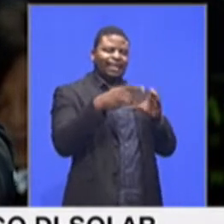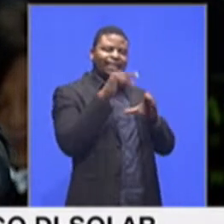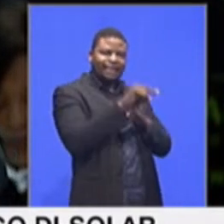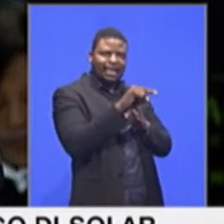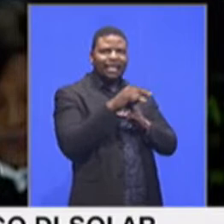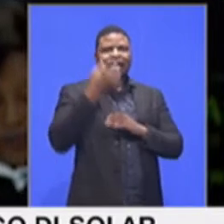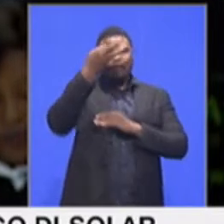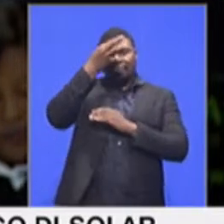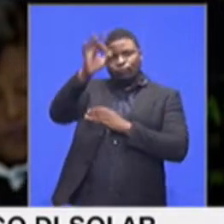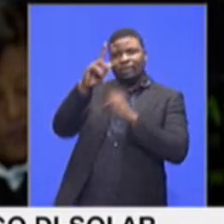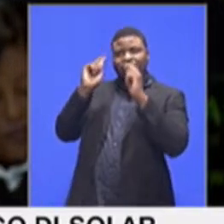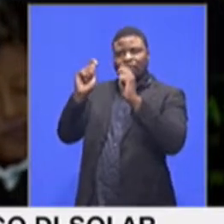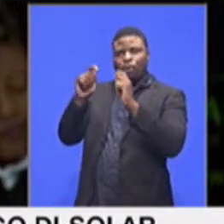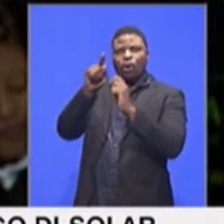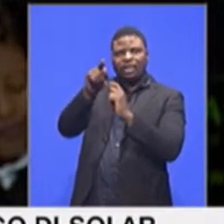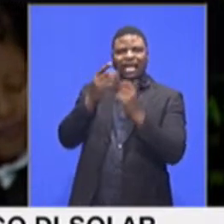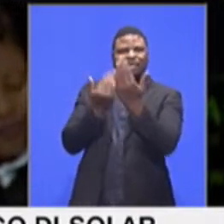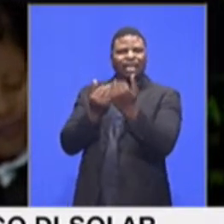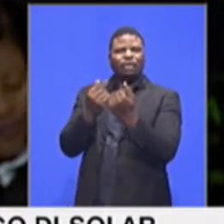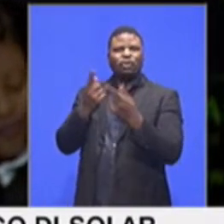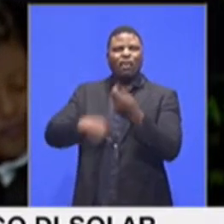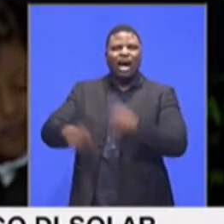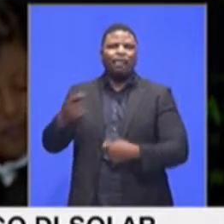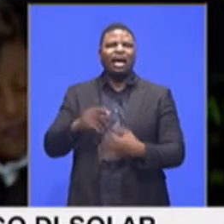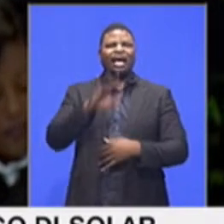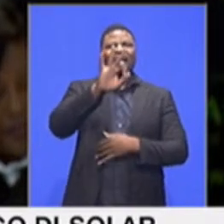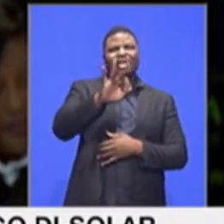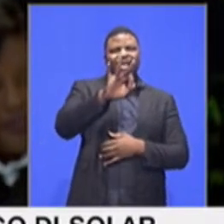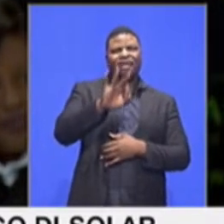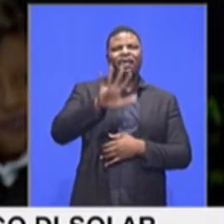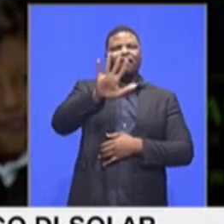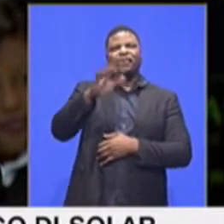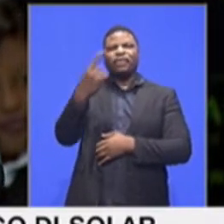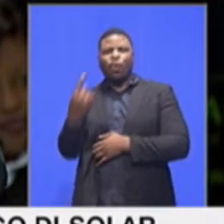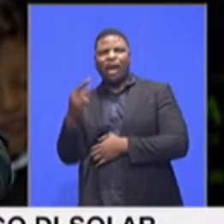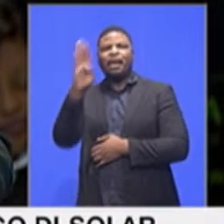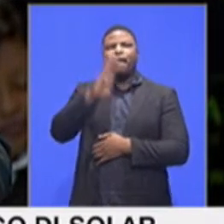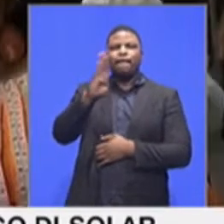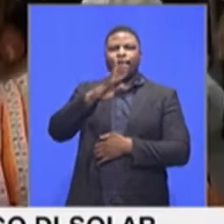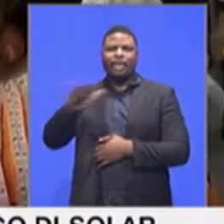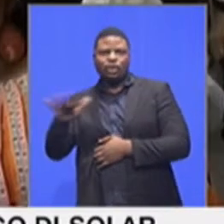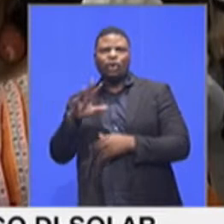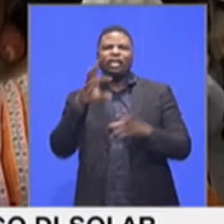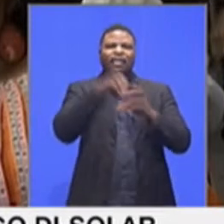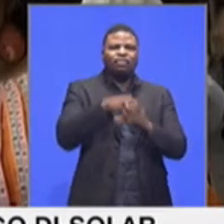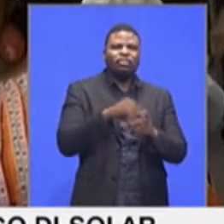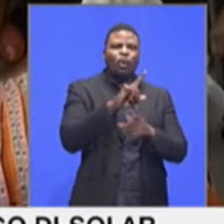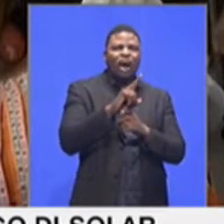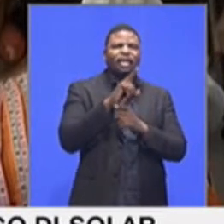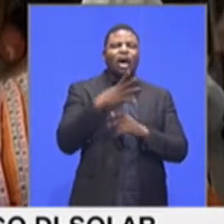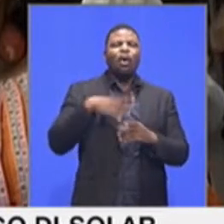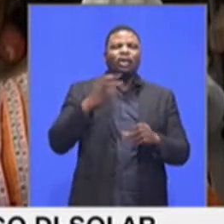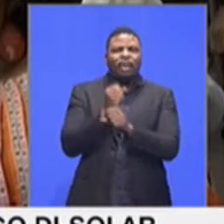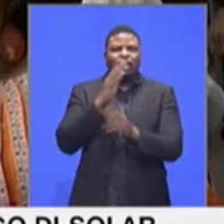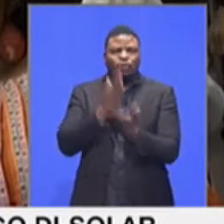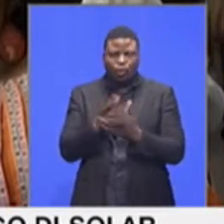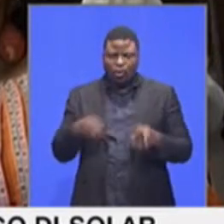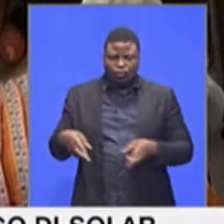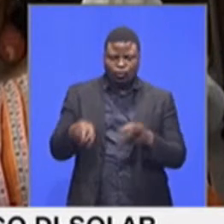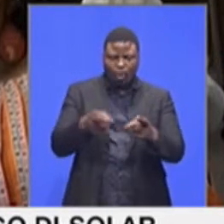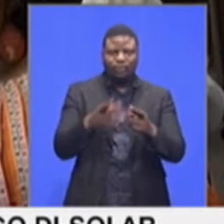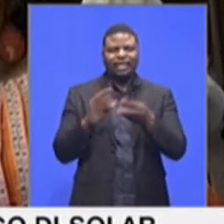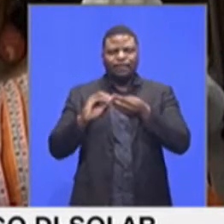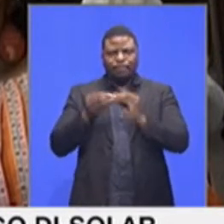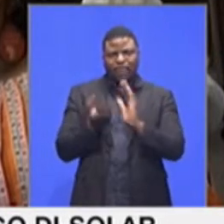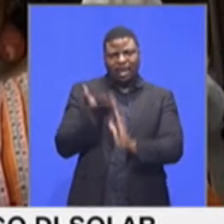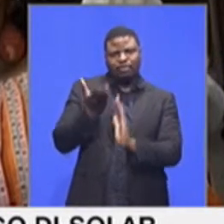estimated 351.1 billion, including for Nsarang to improve the road infrastructure network.